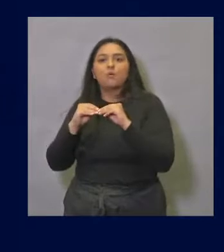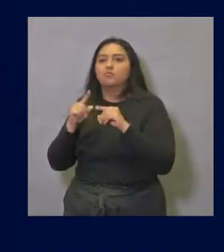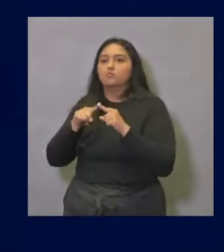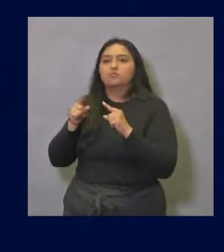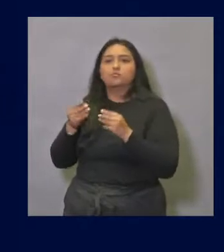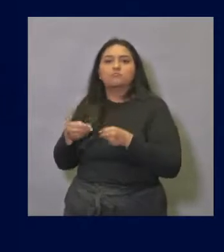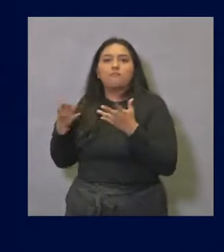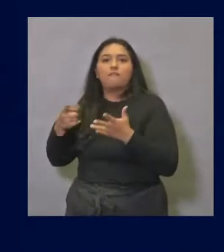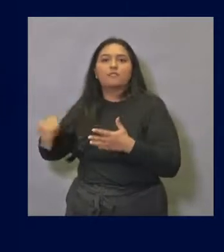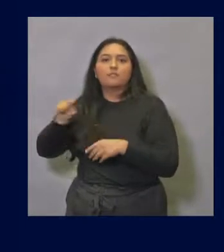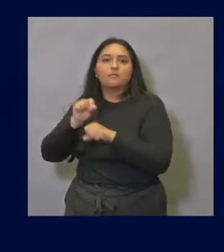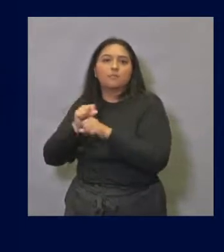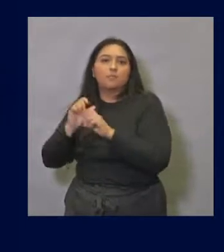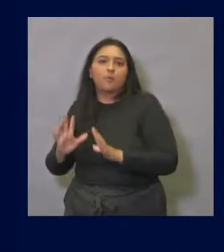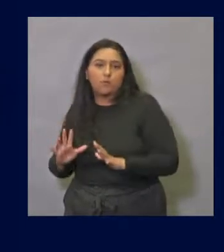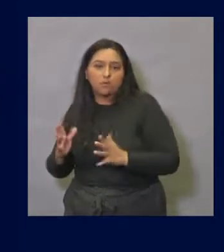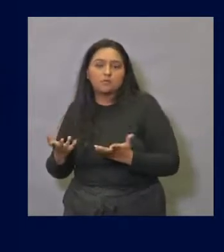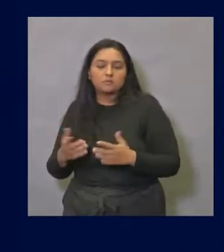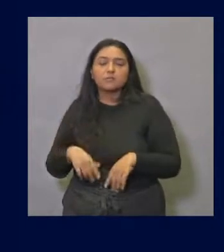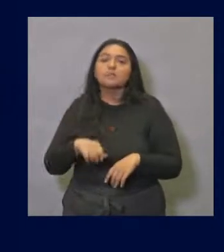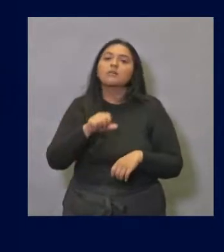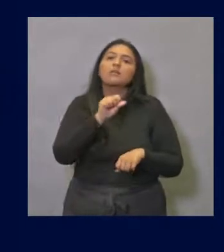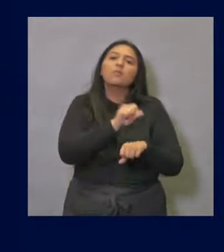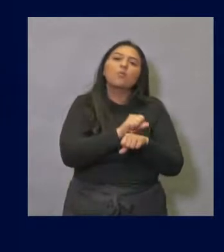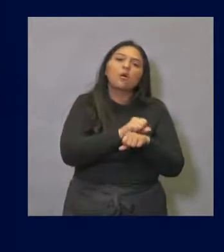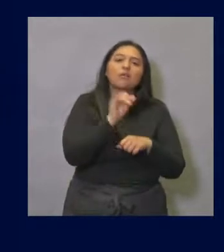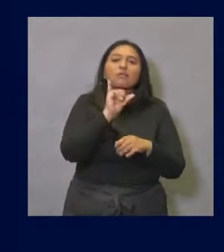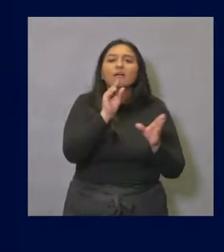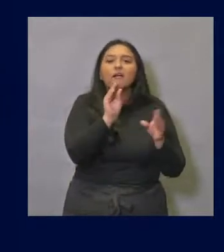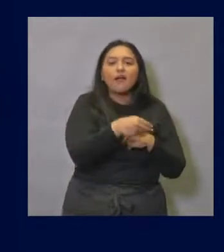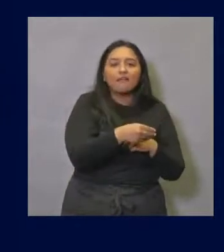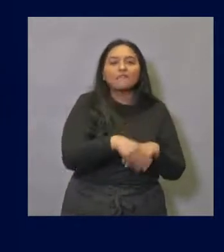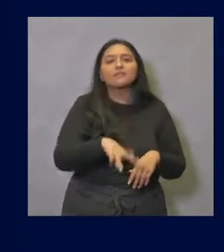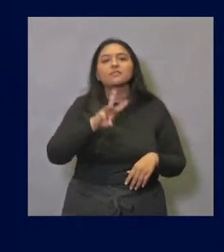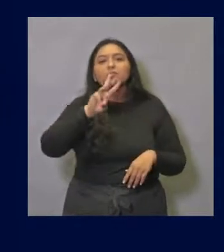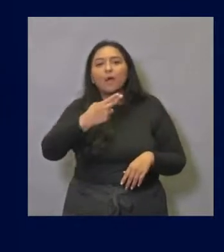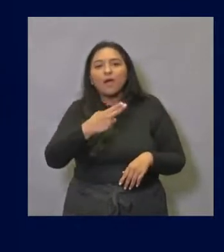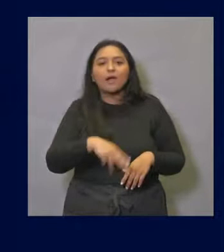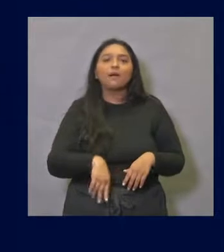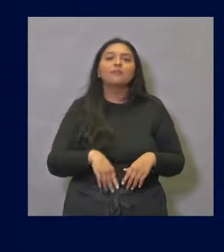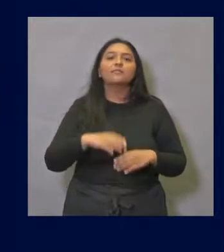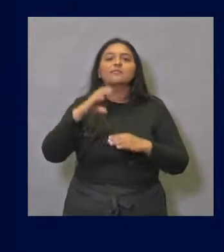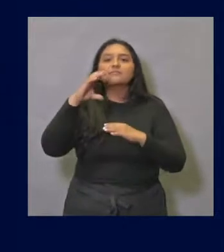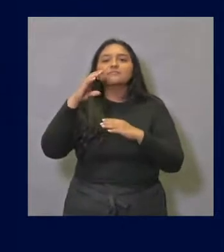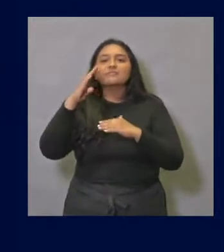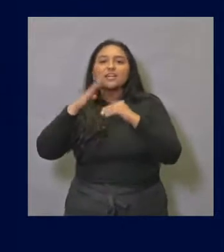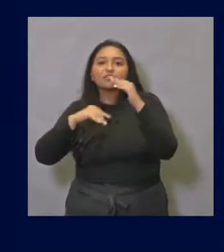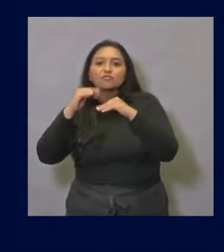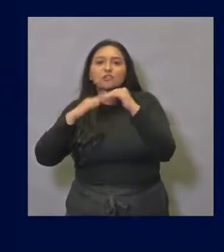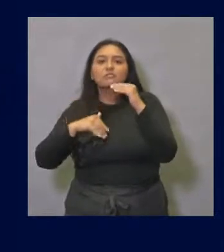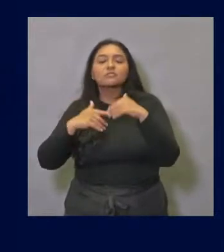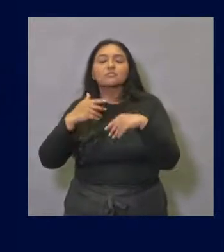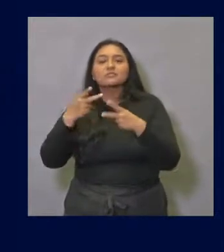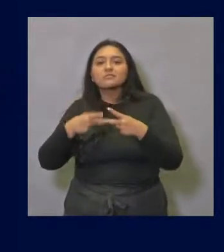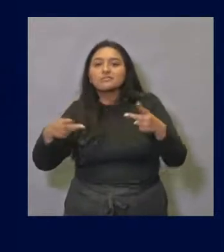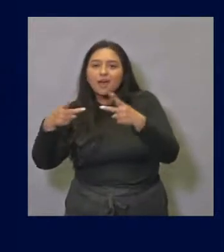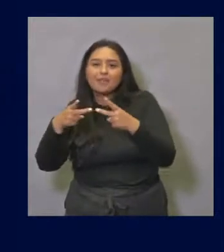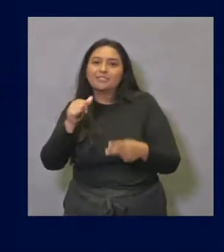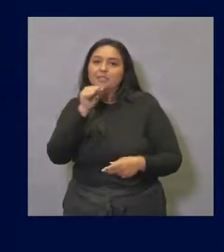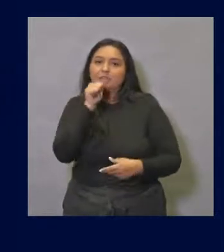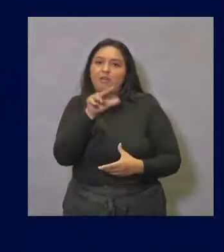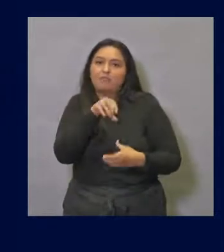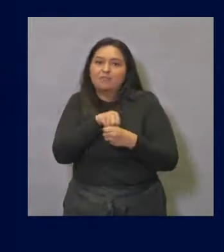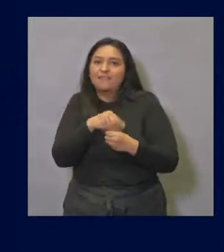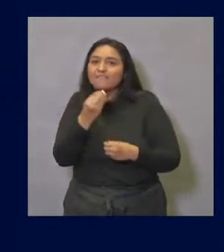Work sites, including offices, warehouses, and construction sites, and other non-food sites, represented here by the